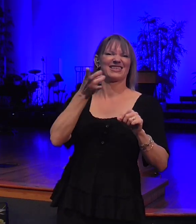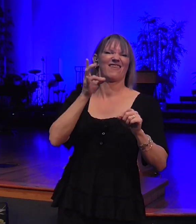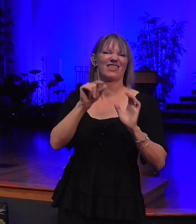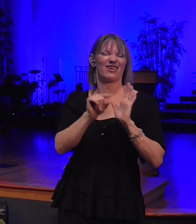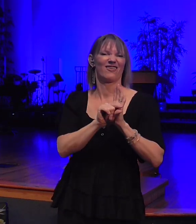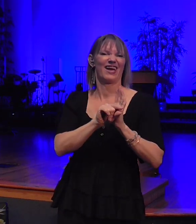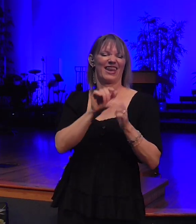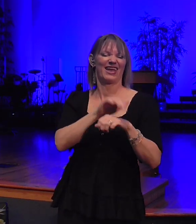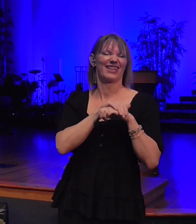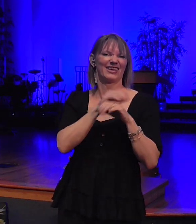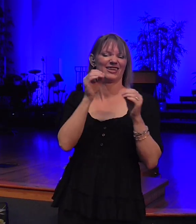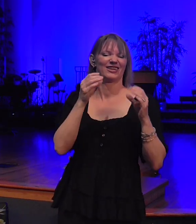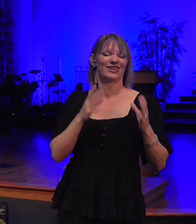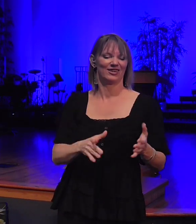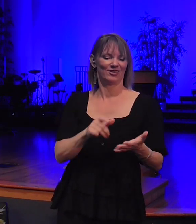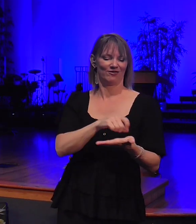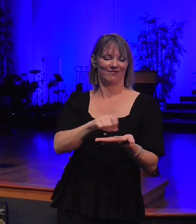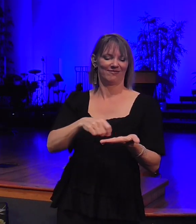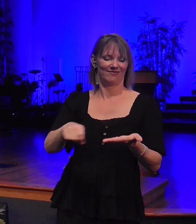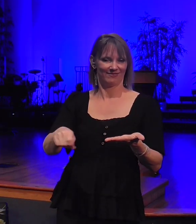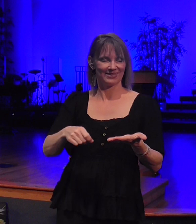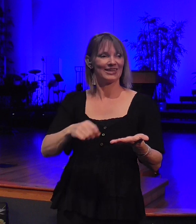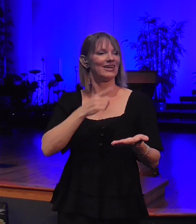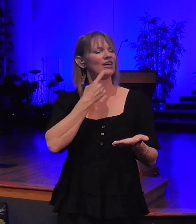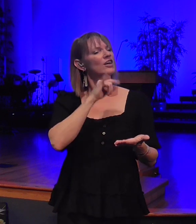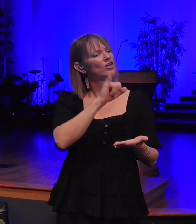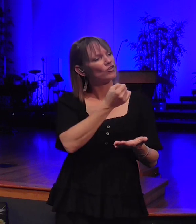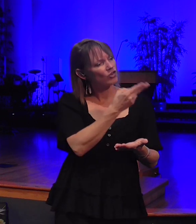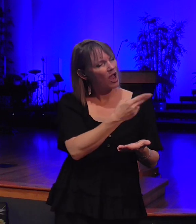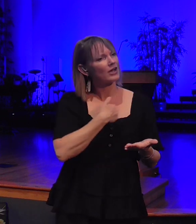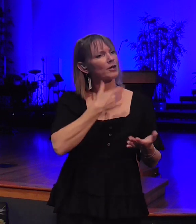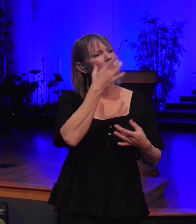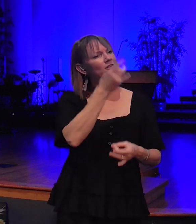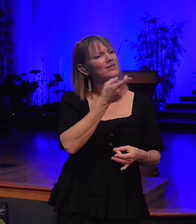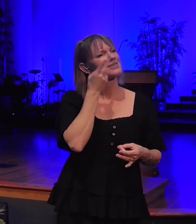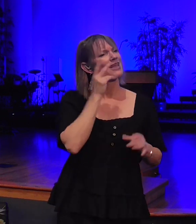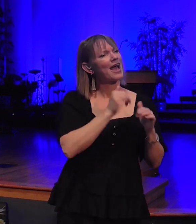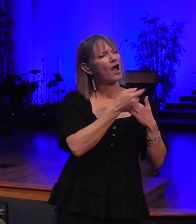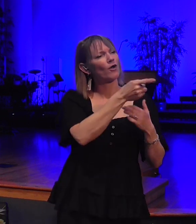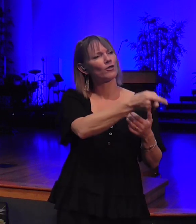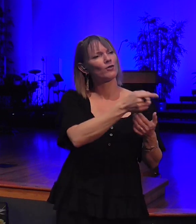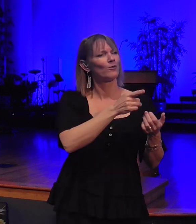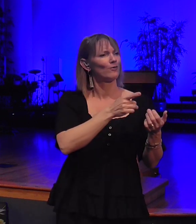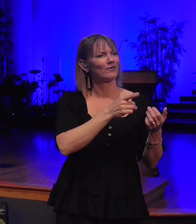and she said, "Josh, I'm just so interested to see how you turn out in 20 years."